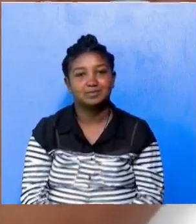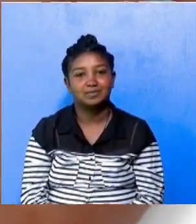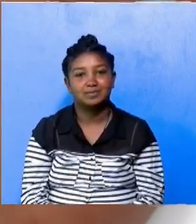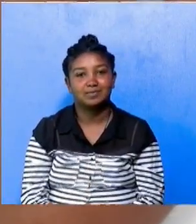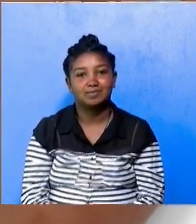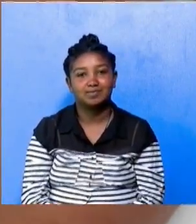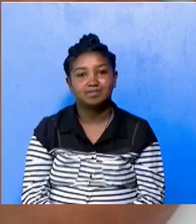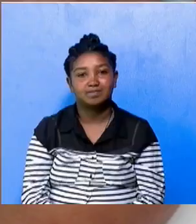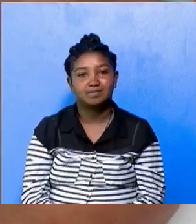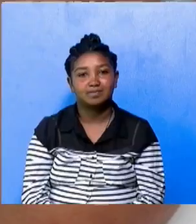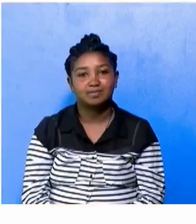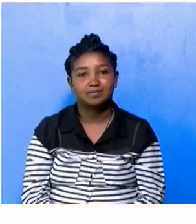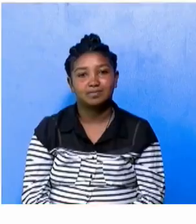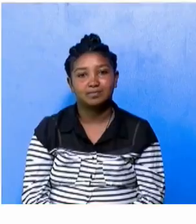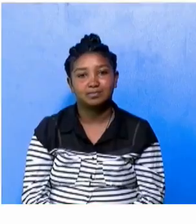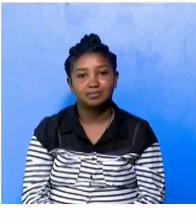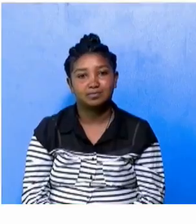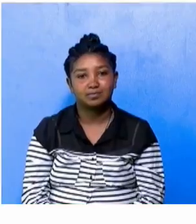Into passive.